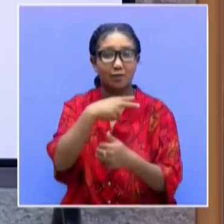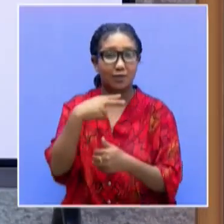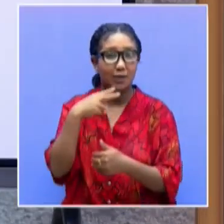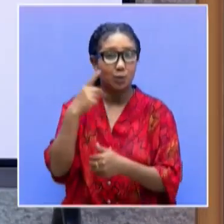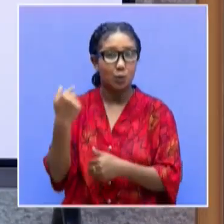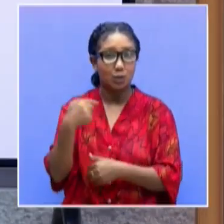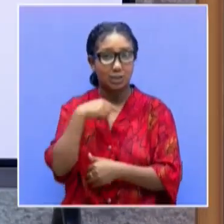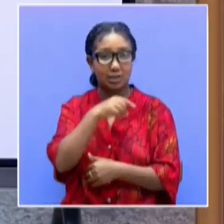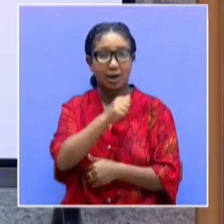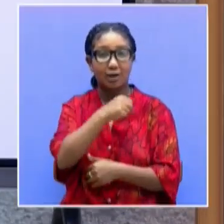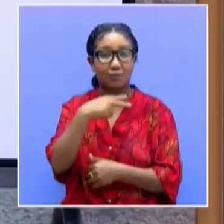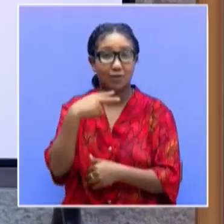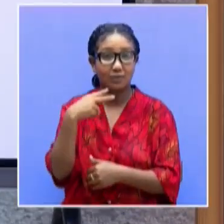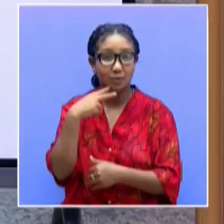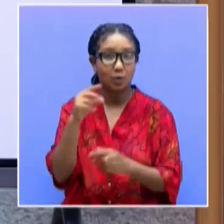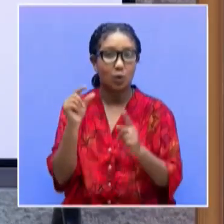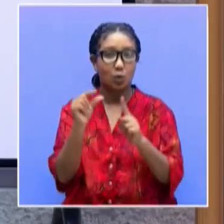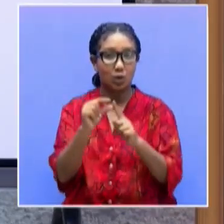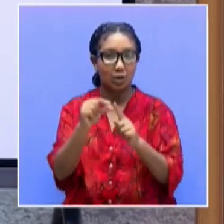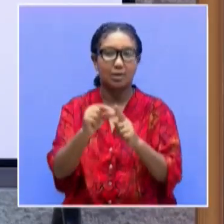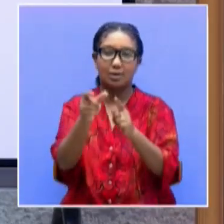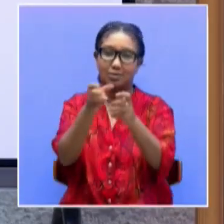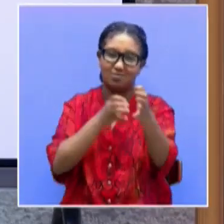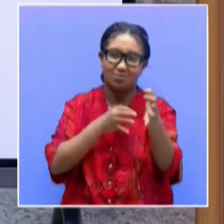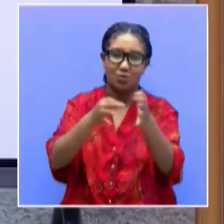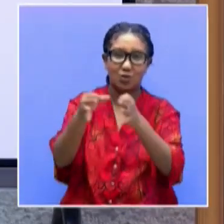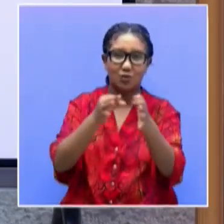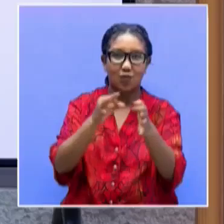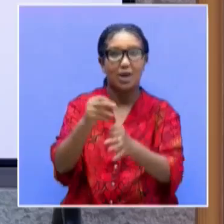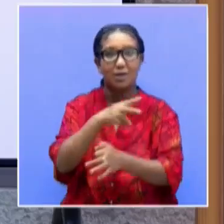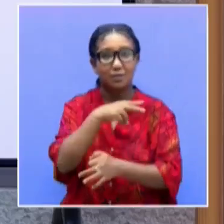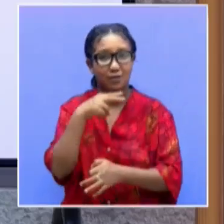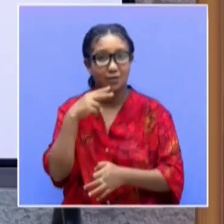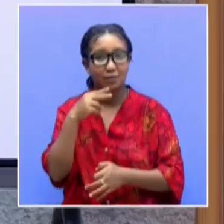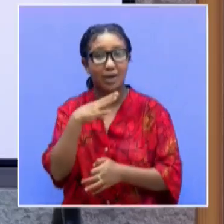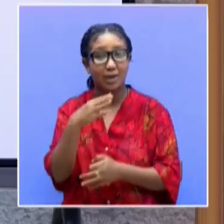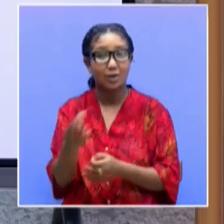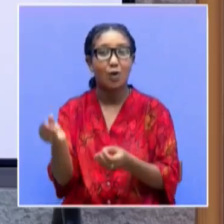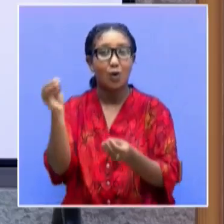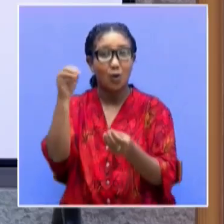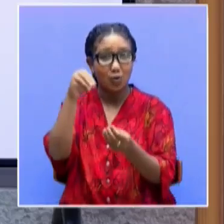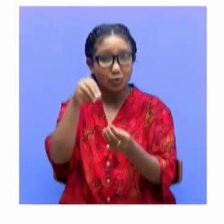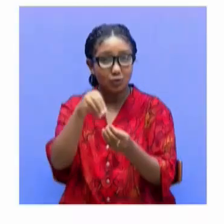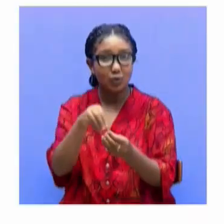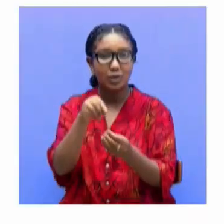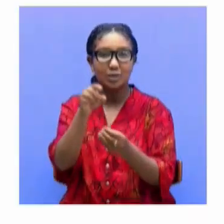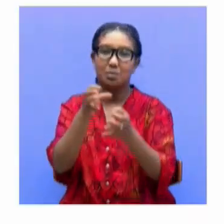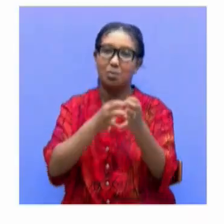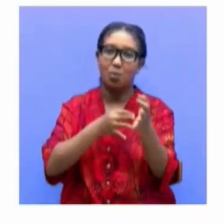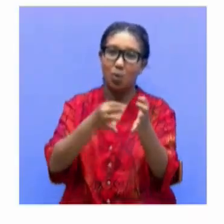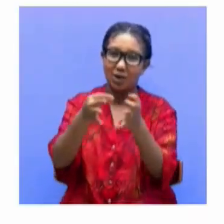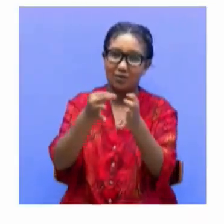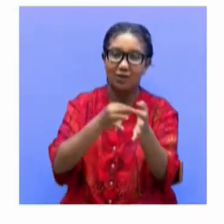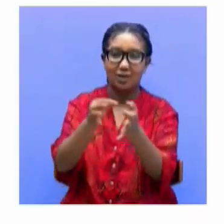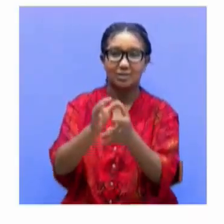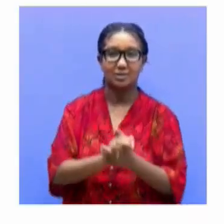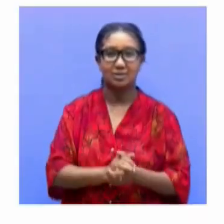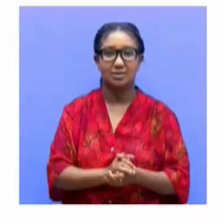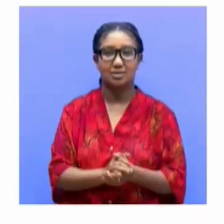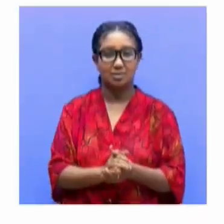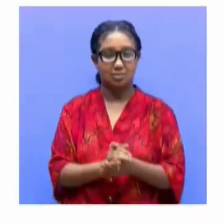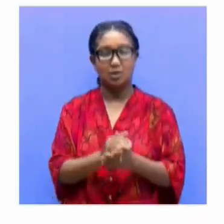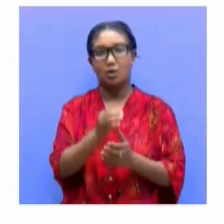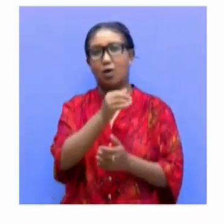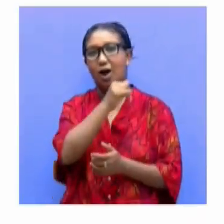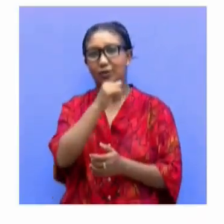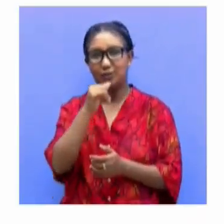say that an adverb is a word that modifies a verb, and also it modifies an